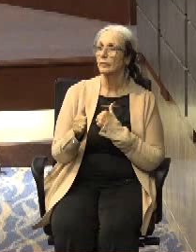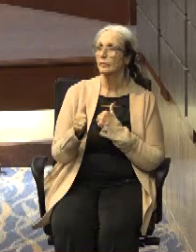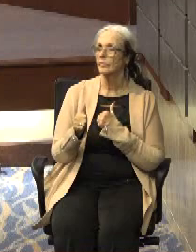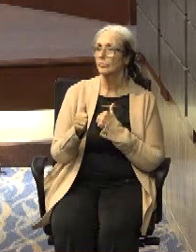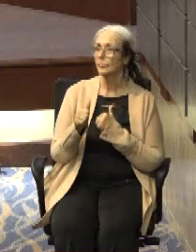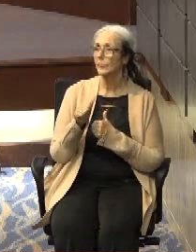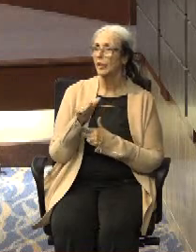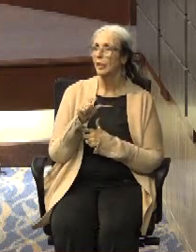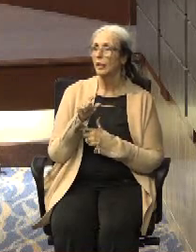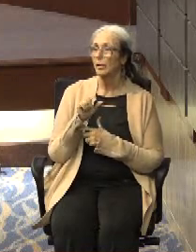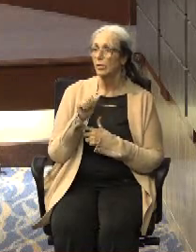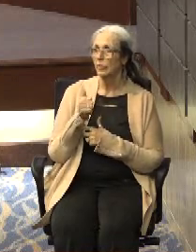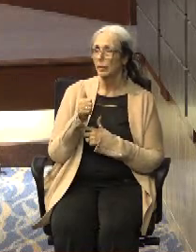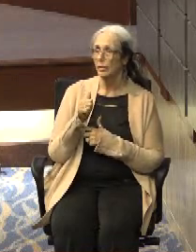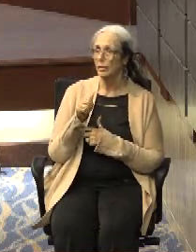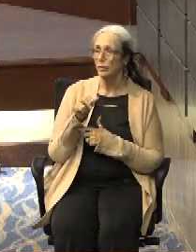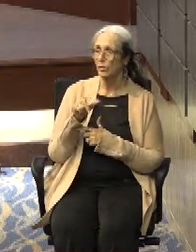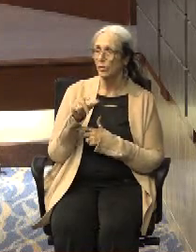ordinance